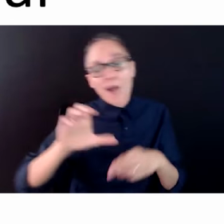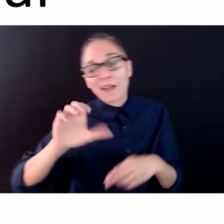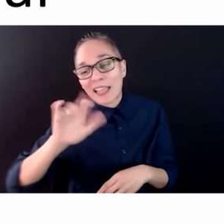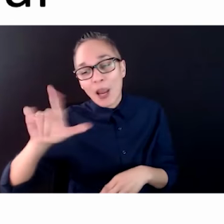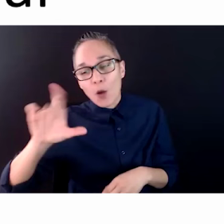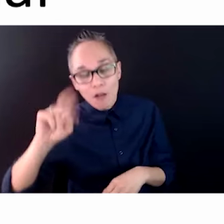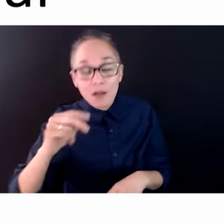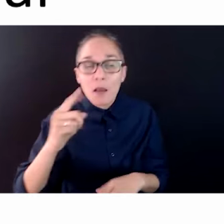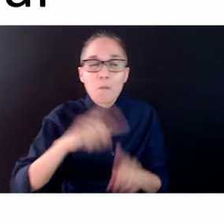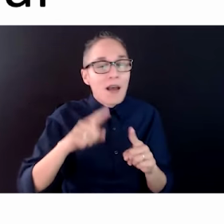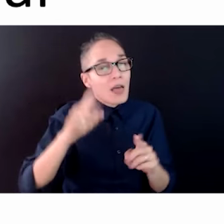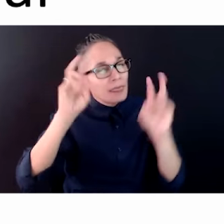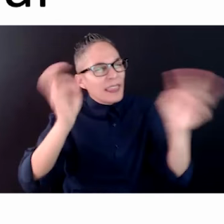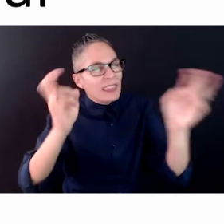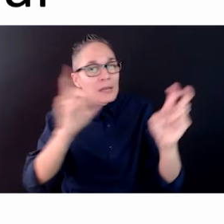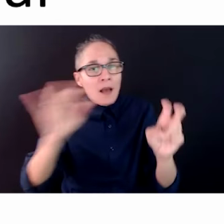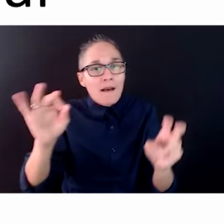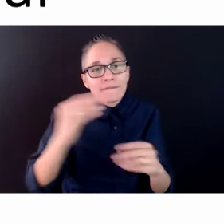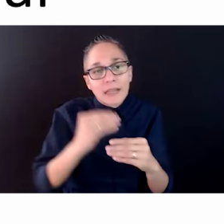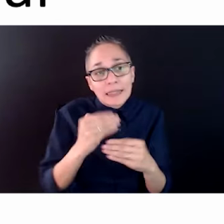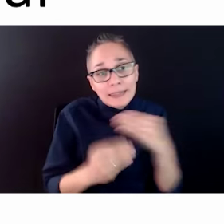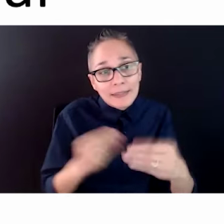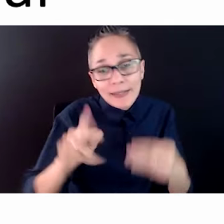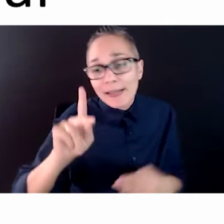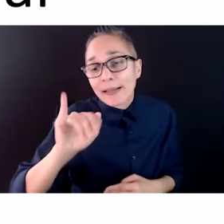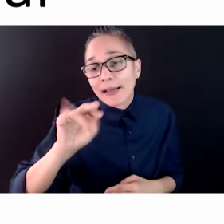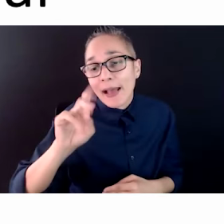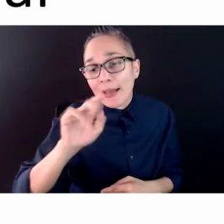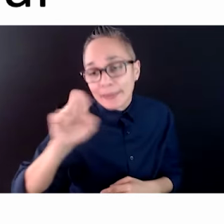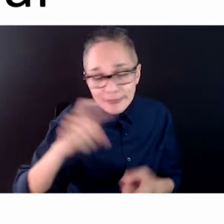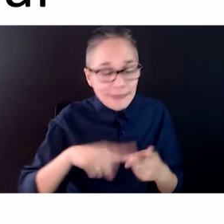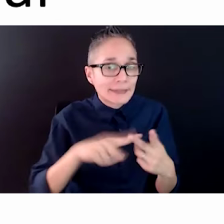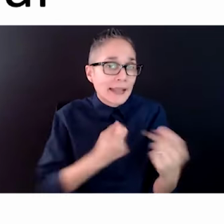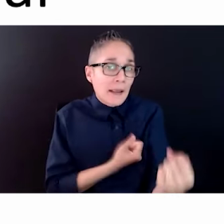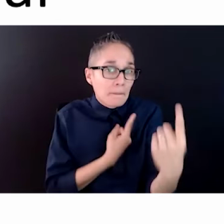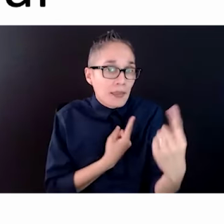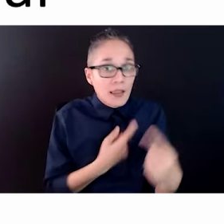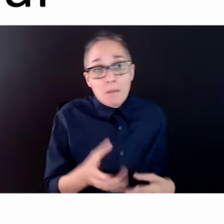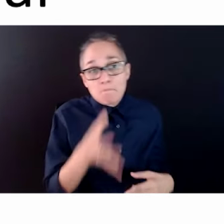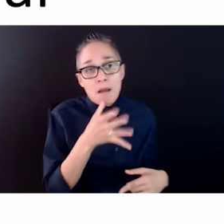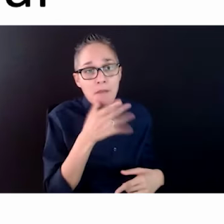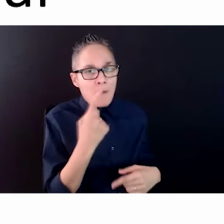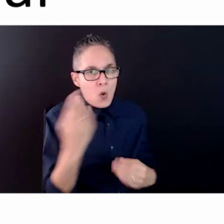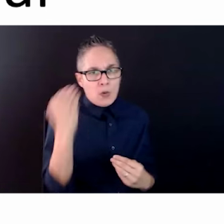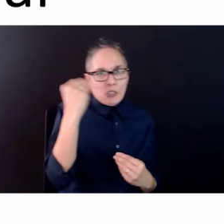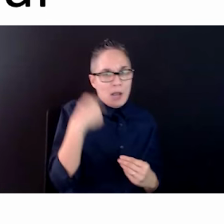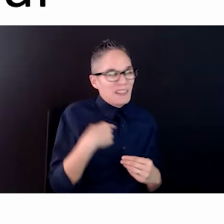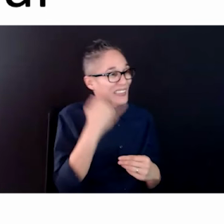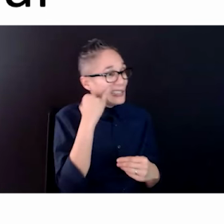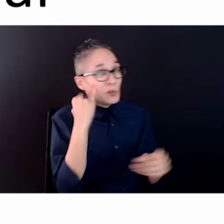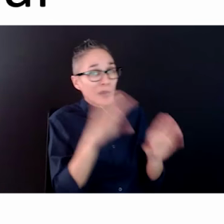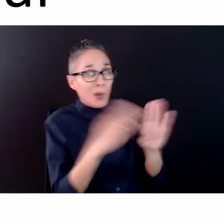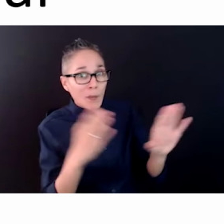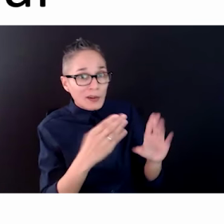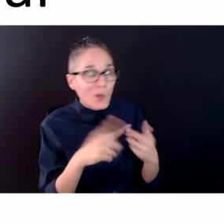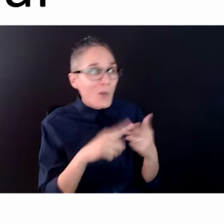and empathy. My mom always told me as a kid, if you have an opportunity to do an act of kindness, open a door, let somebody else have